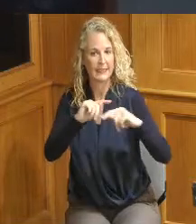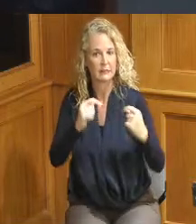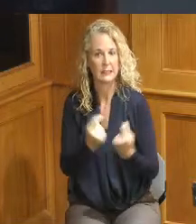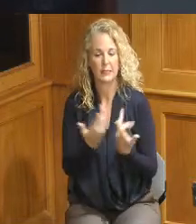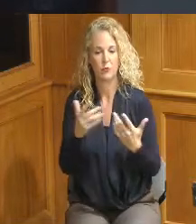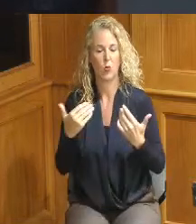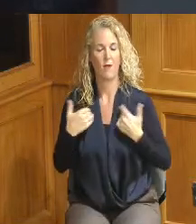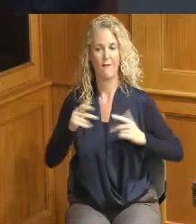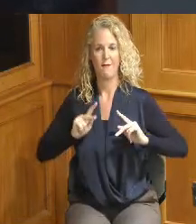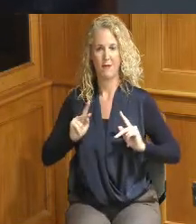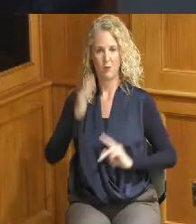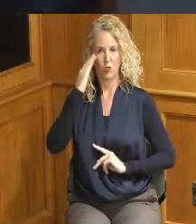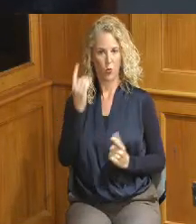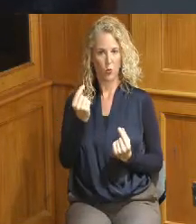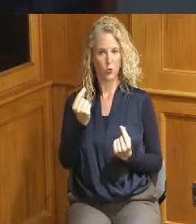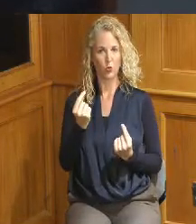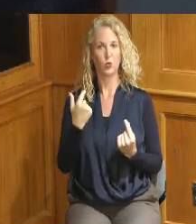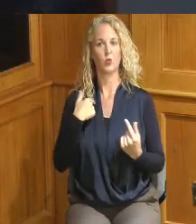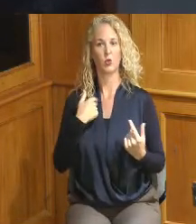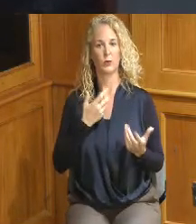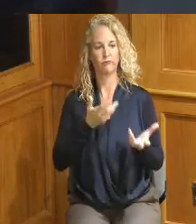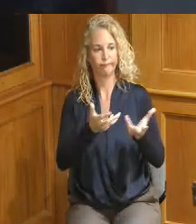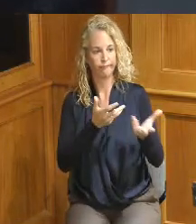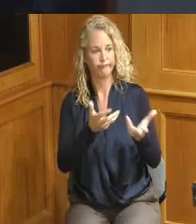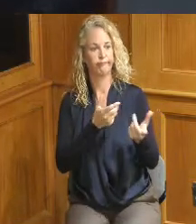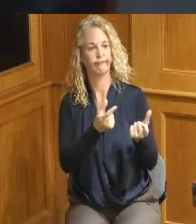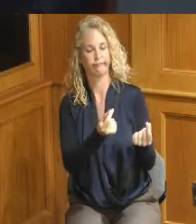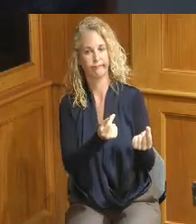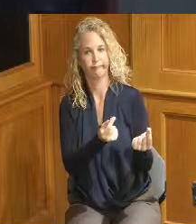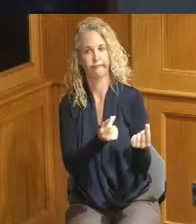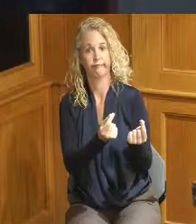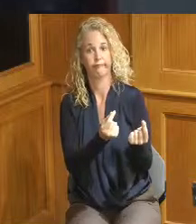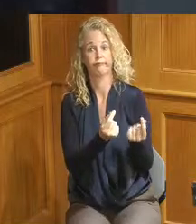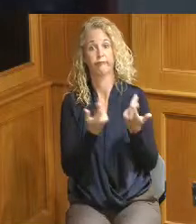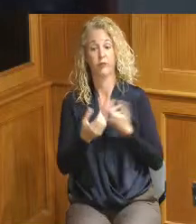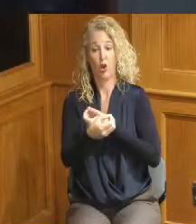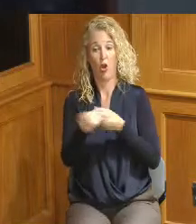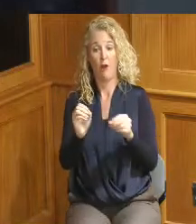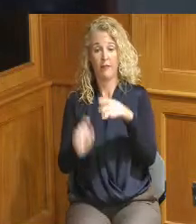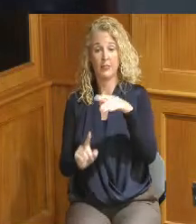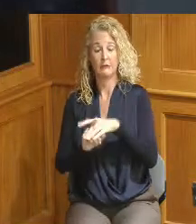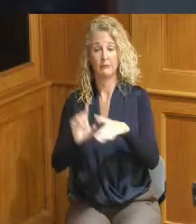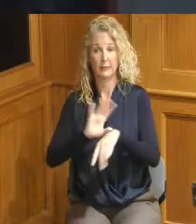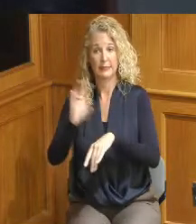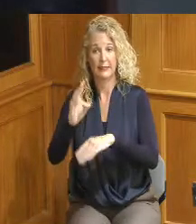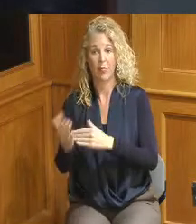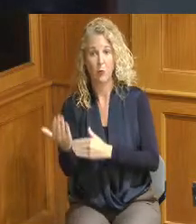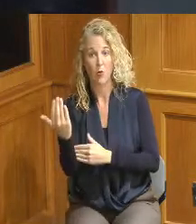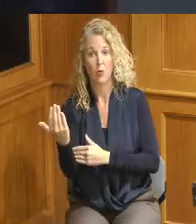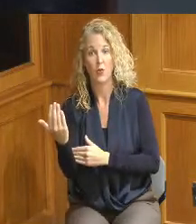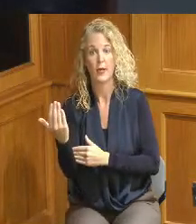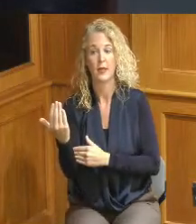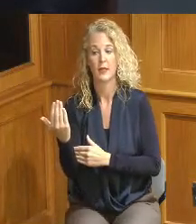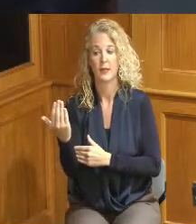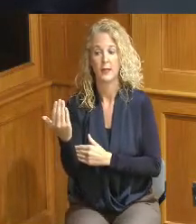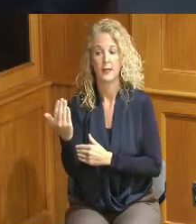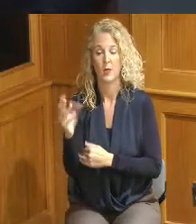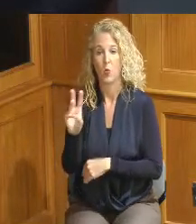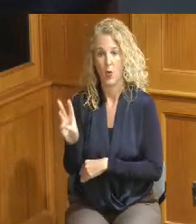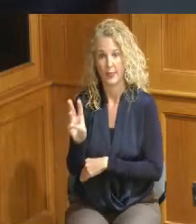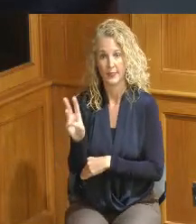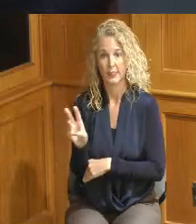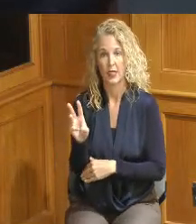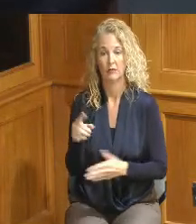staff. So we were consulting with him throughout this event. We came back into the office at 7 o'clock the next morning and